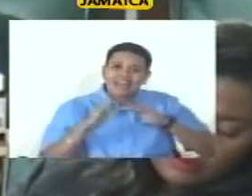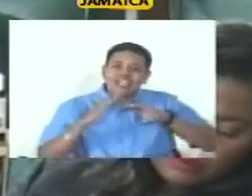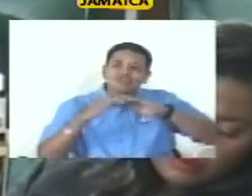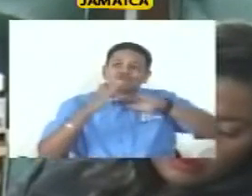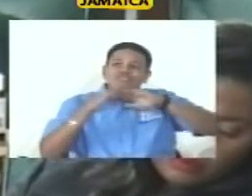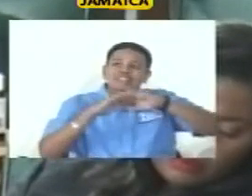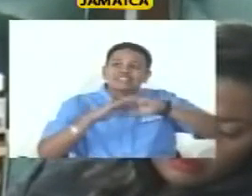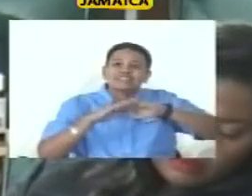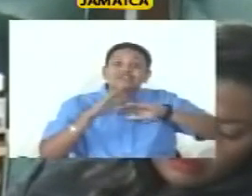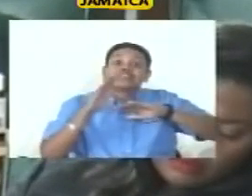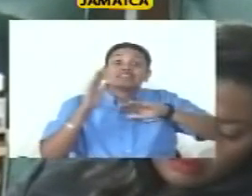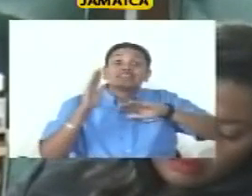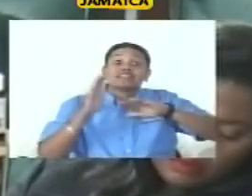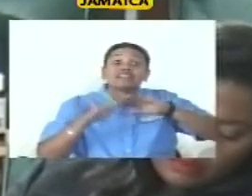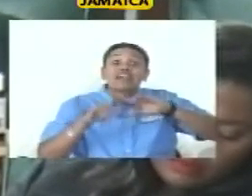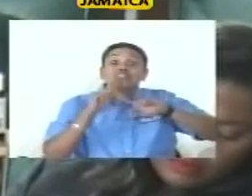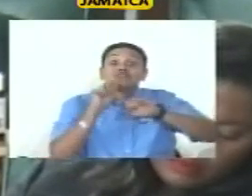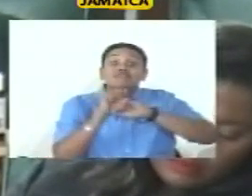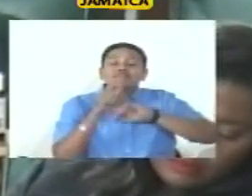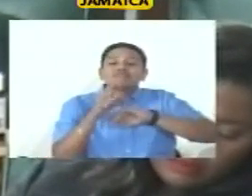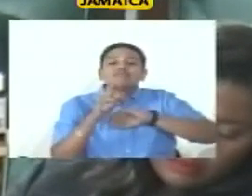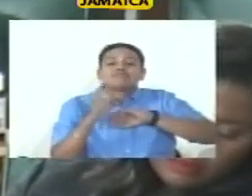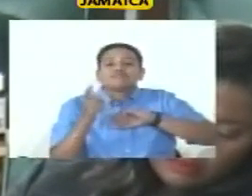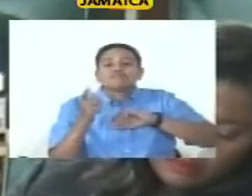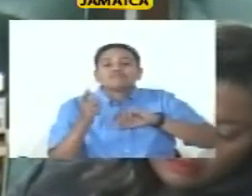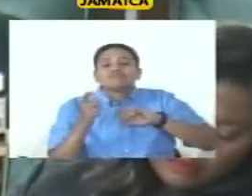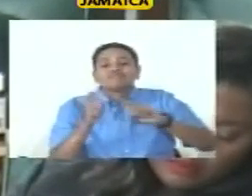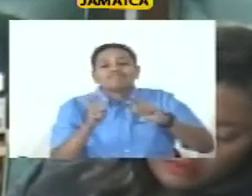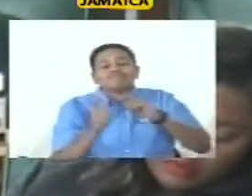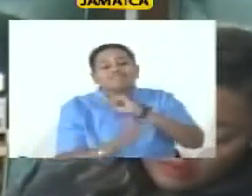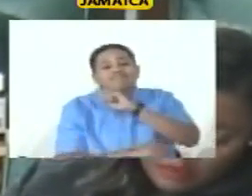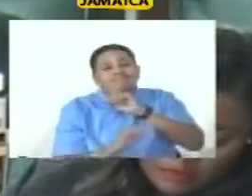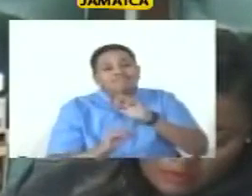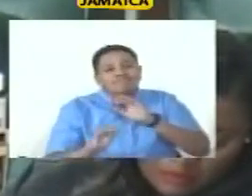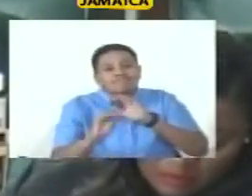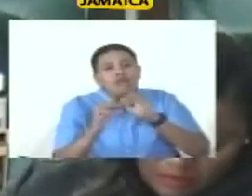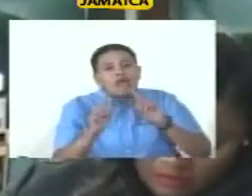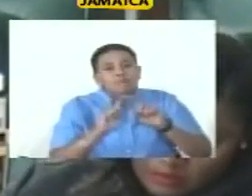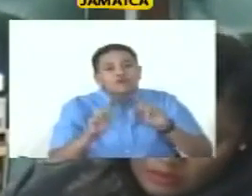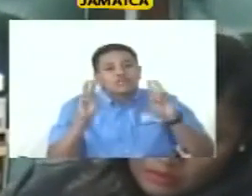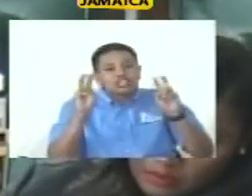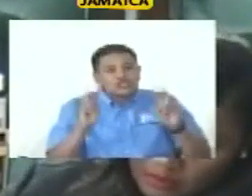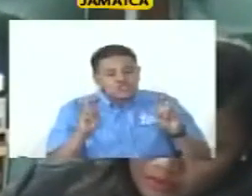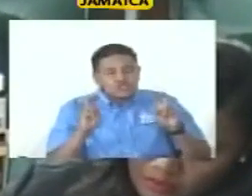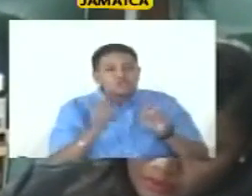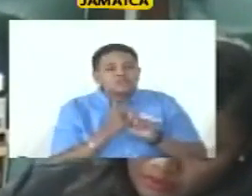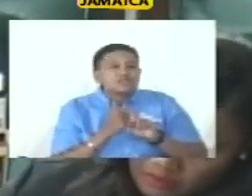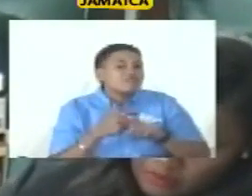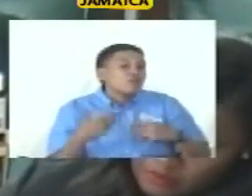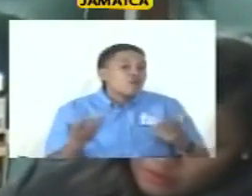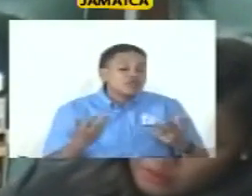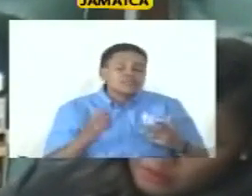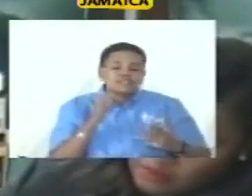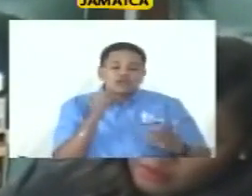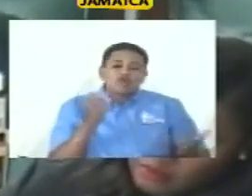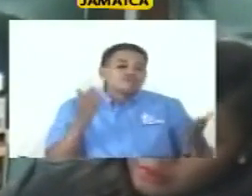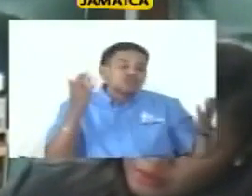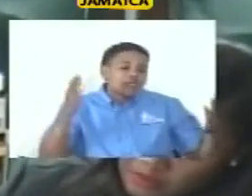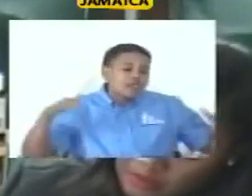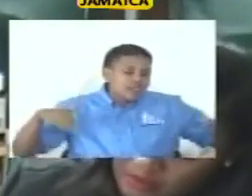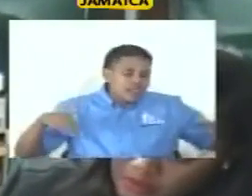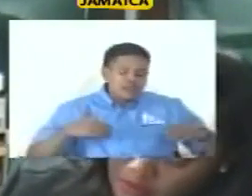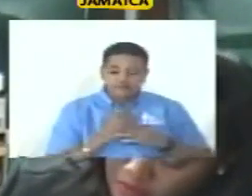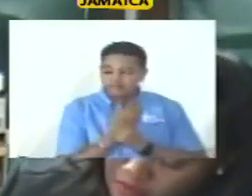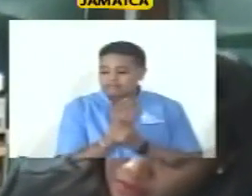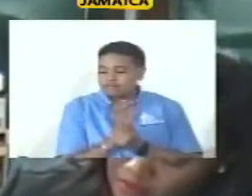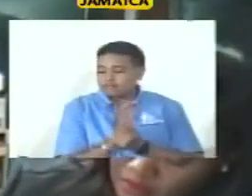there be a custodial sentence imposed. But the issue of the custodial sentence was not raised. So